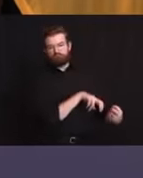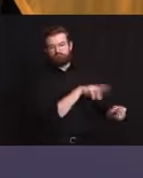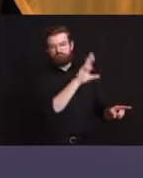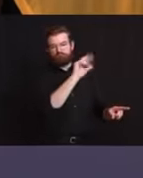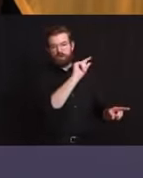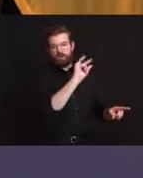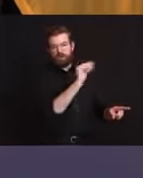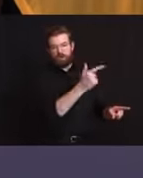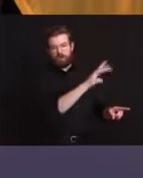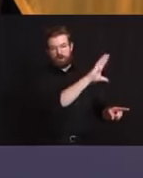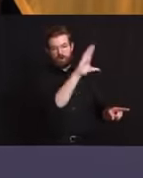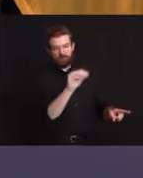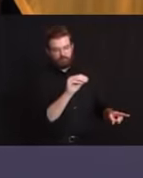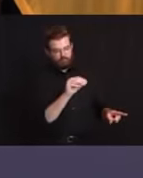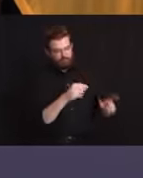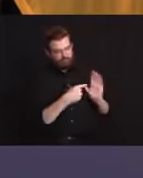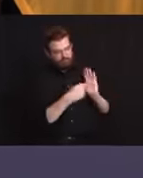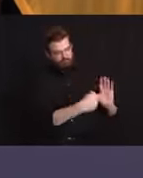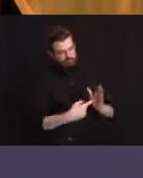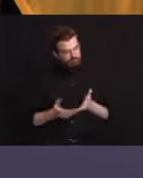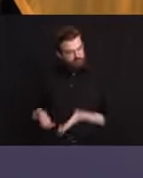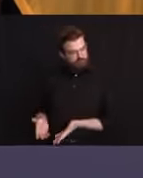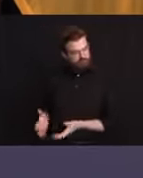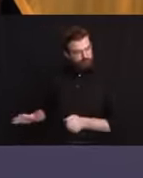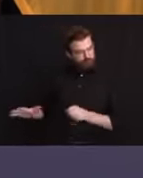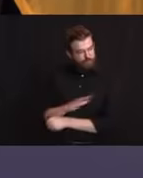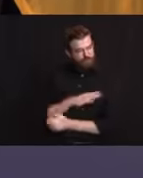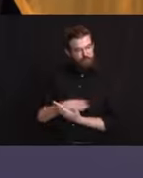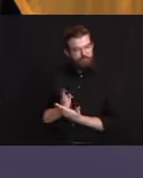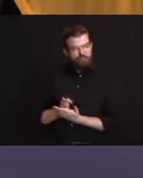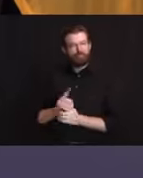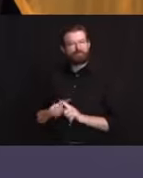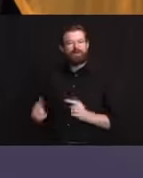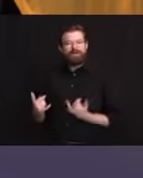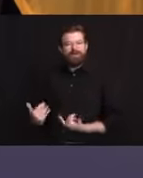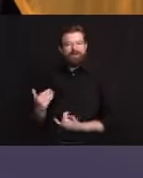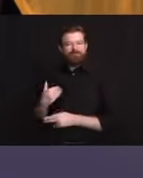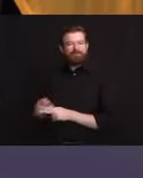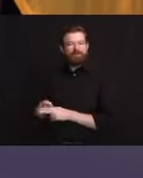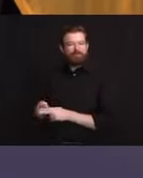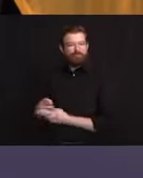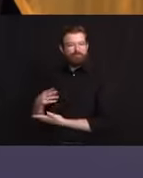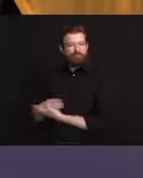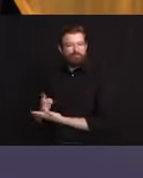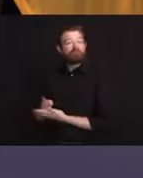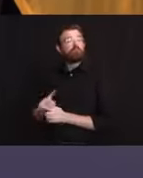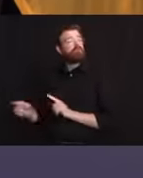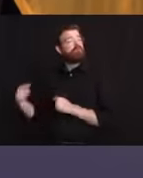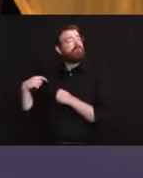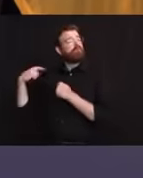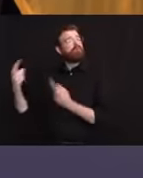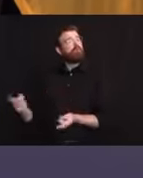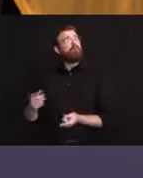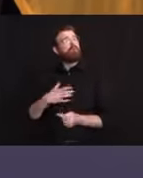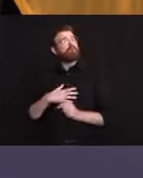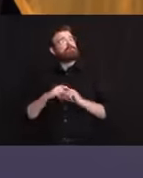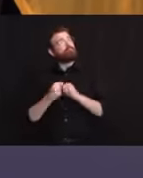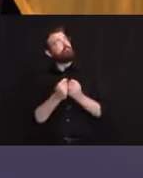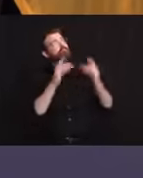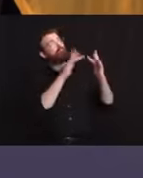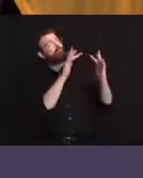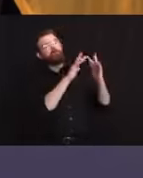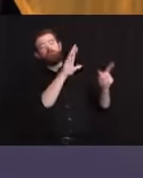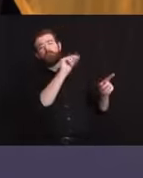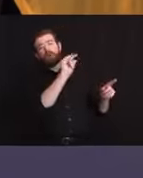connection. But our teams are in regular contact with them. I think on indoor dining, I've hit that, so it's going to be the basic